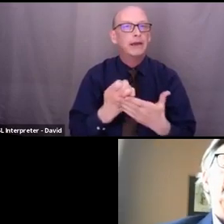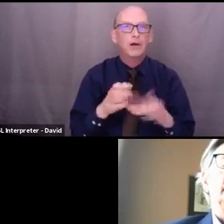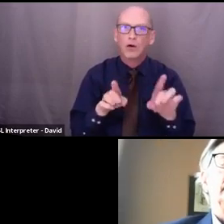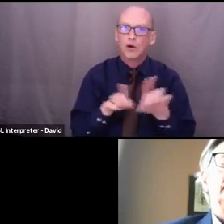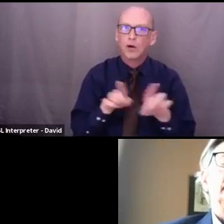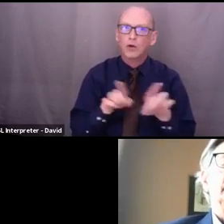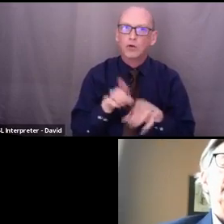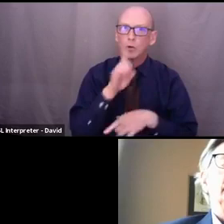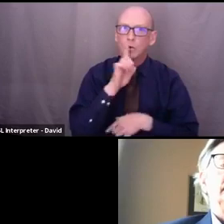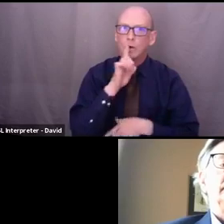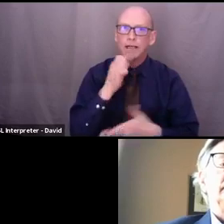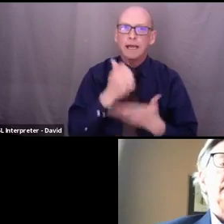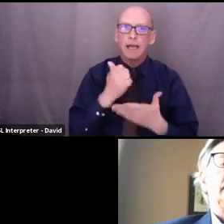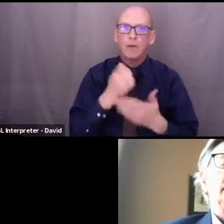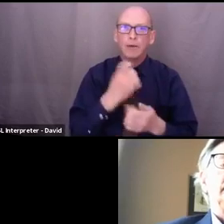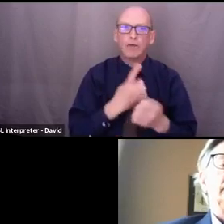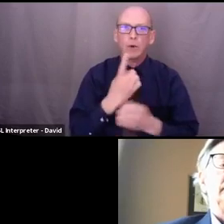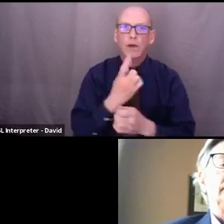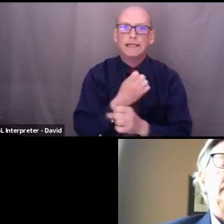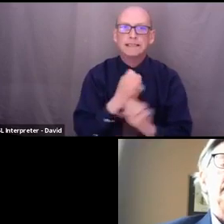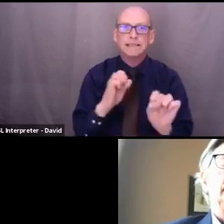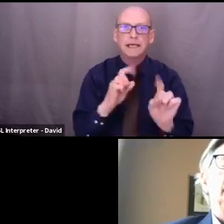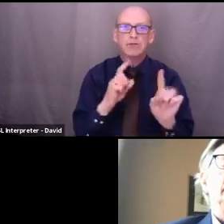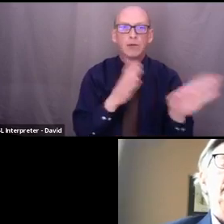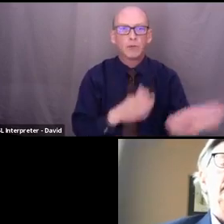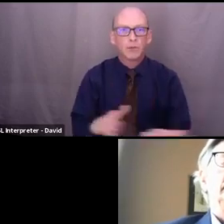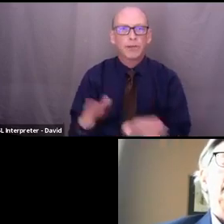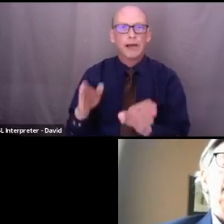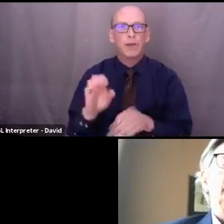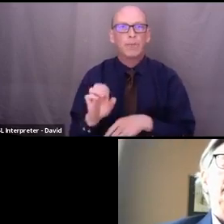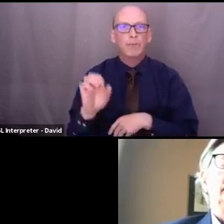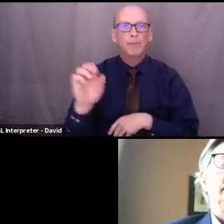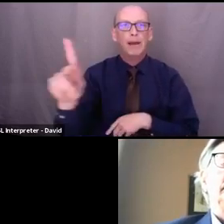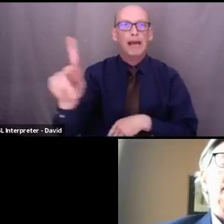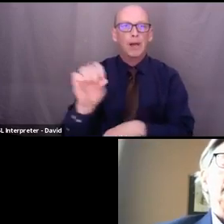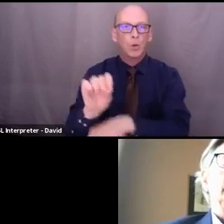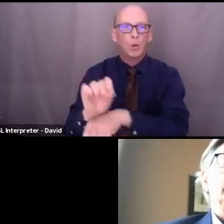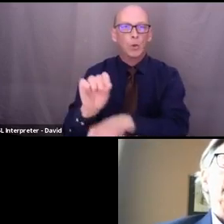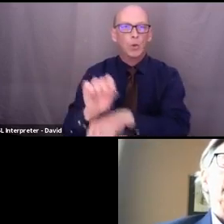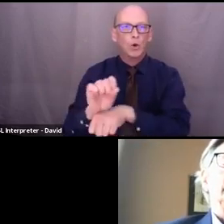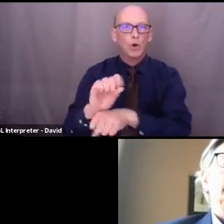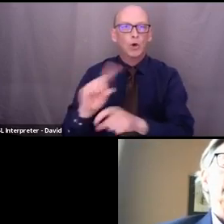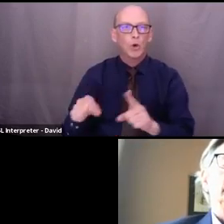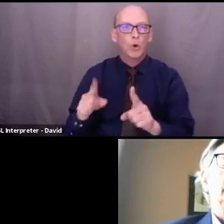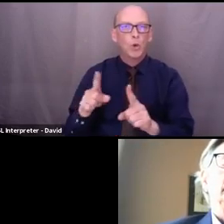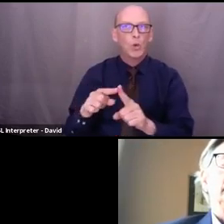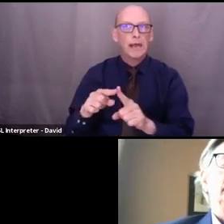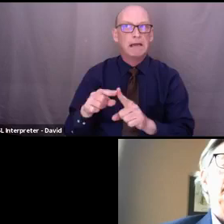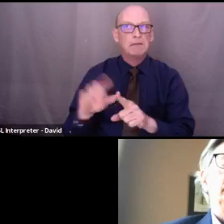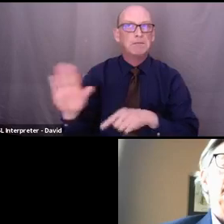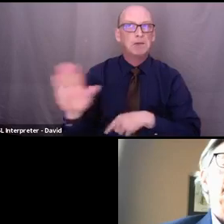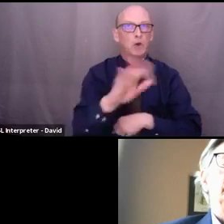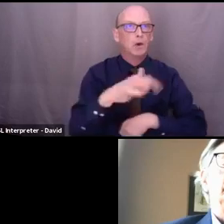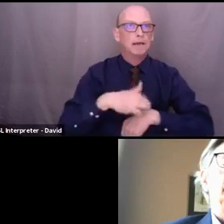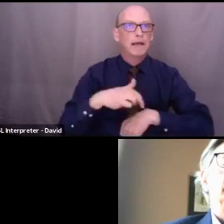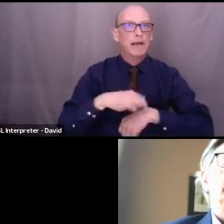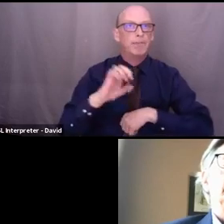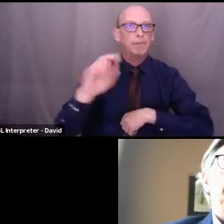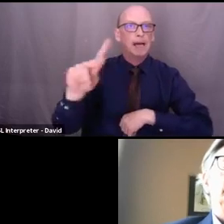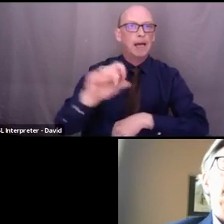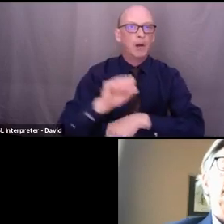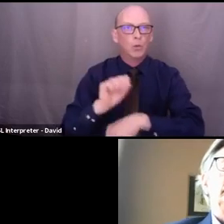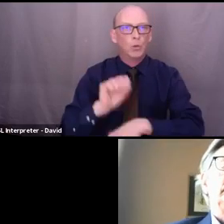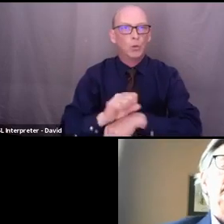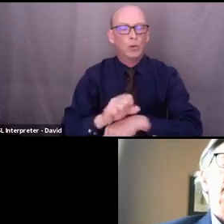everyone safely prepare to go back to work when it's their time.